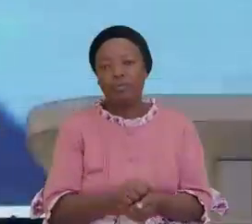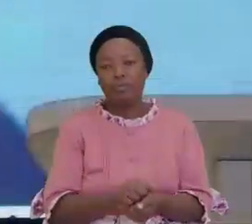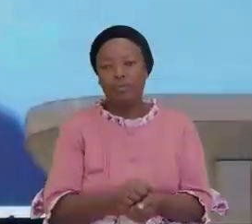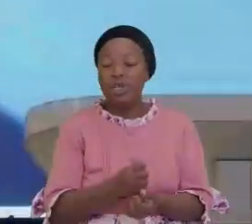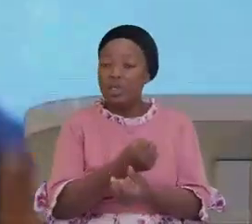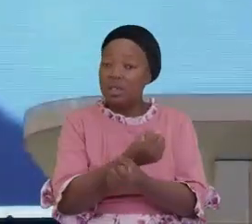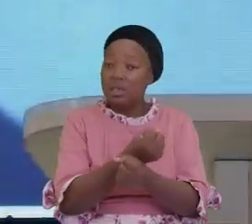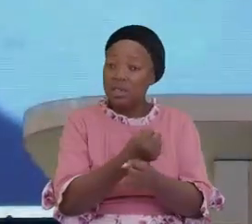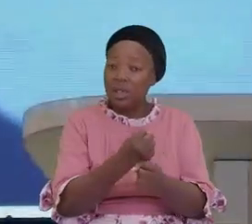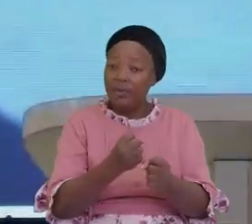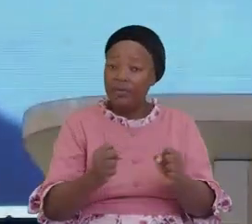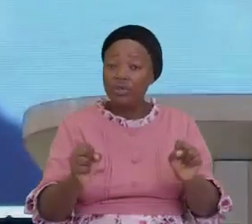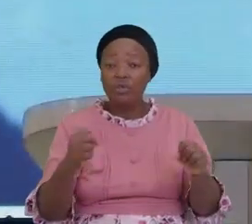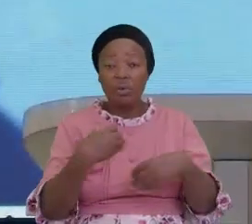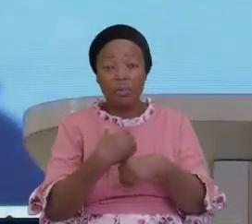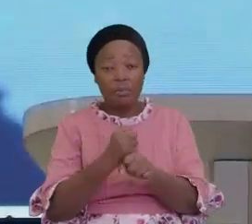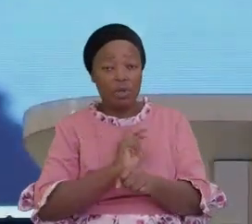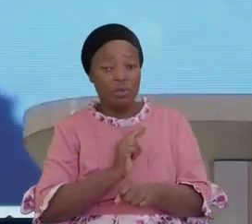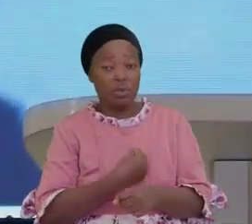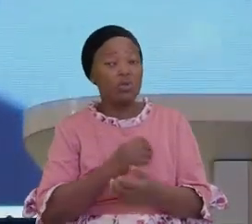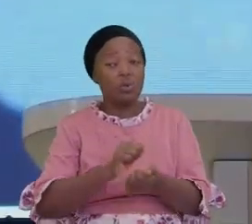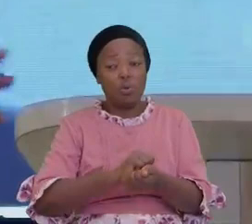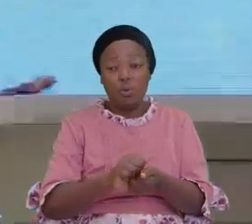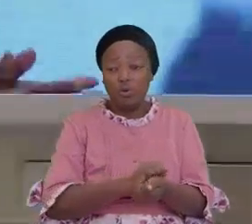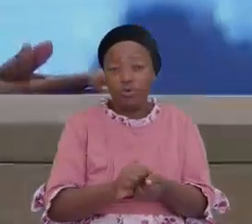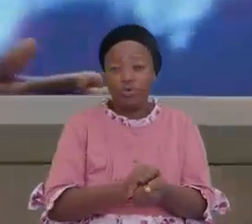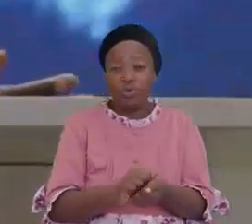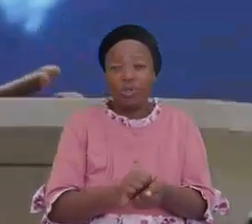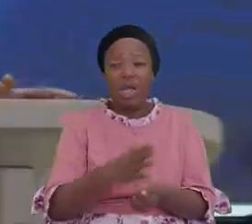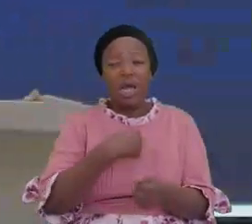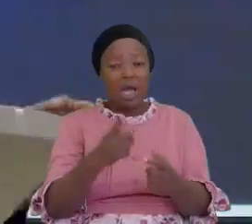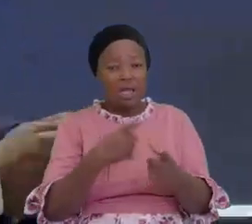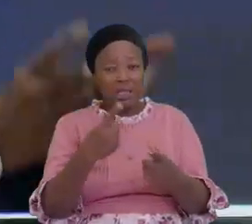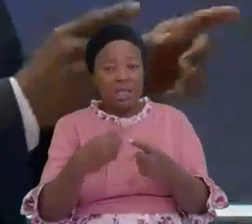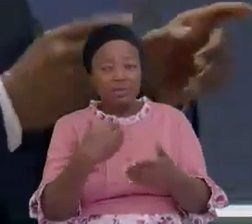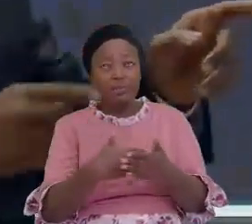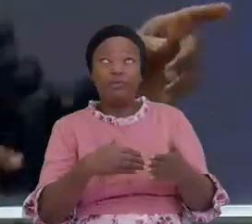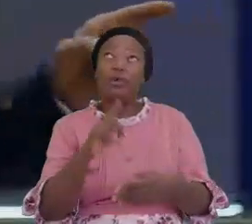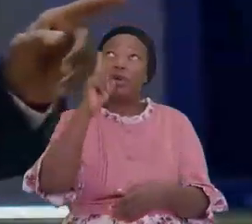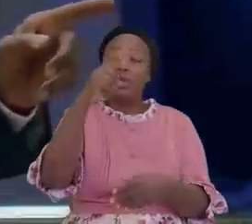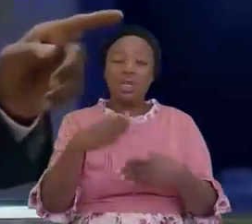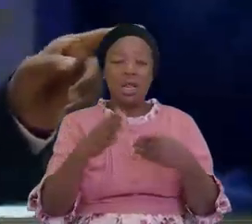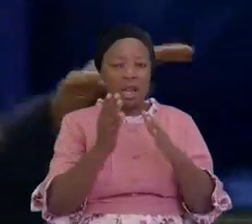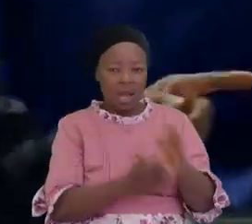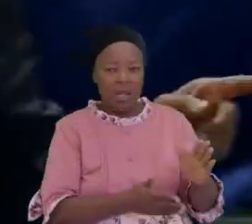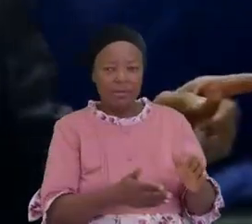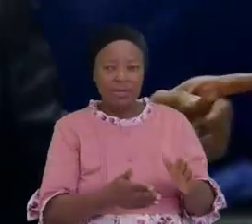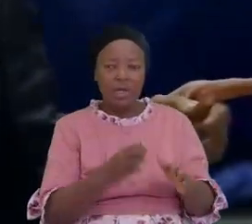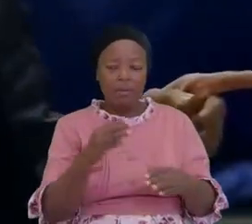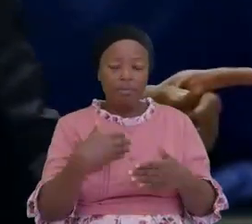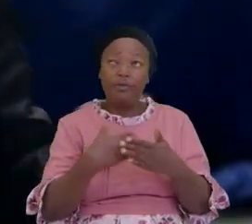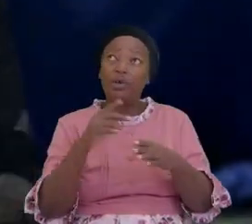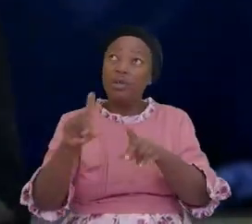Salvation makes us washed. And then before he left, he said, you are washed, but I